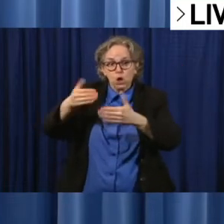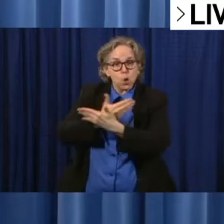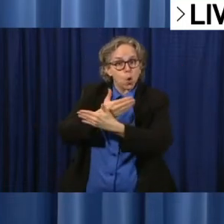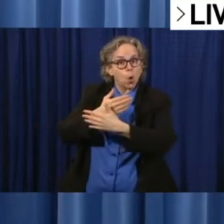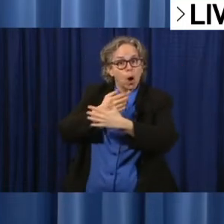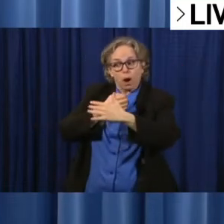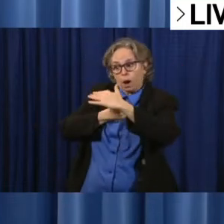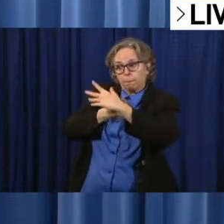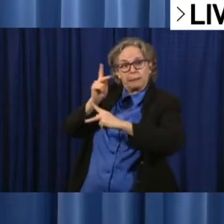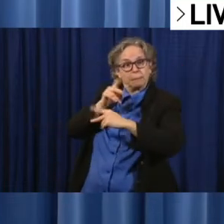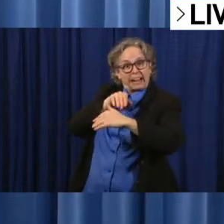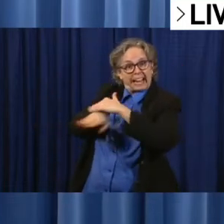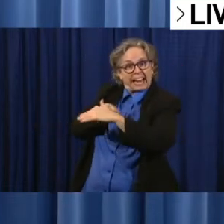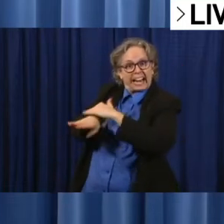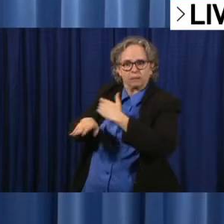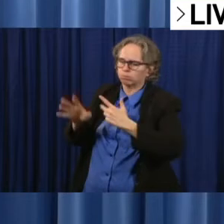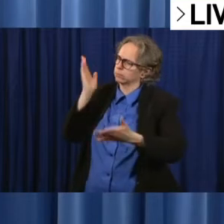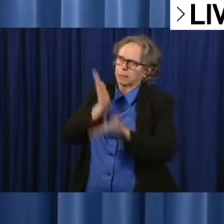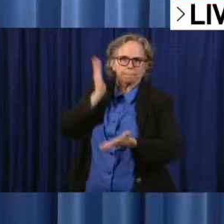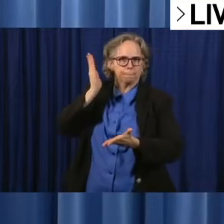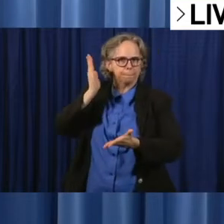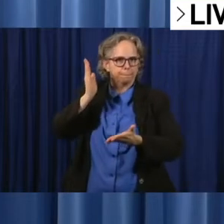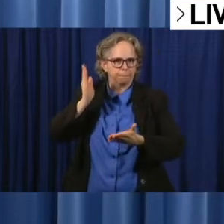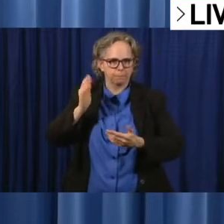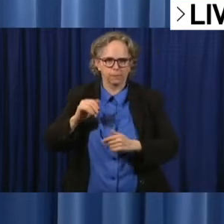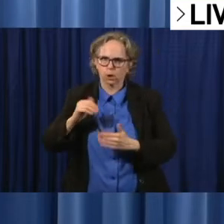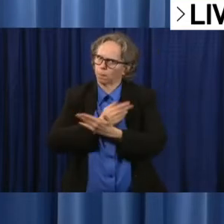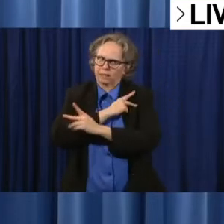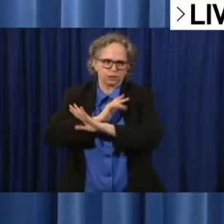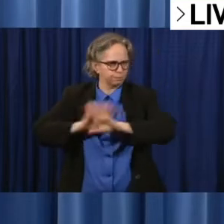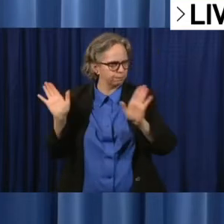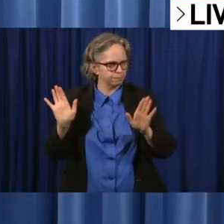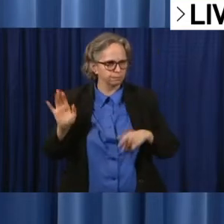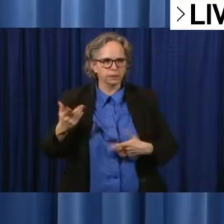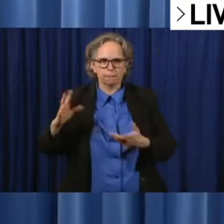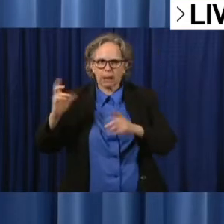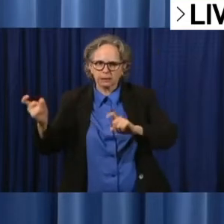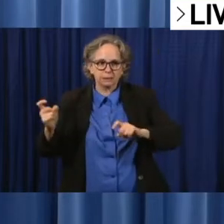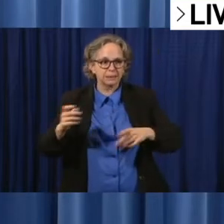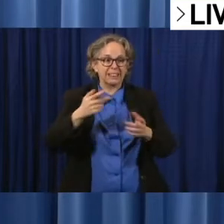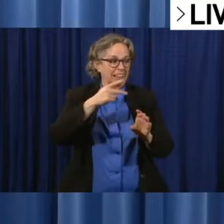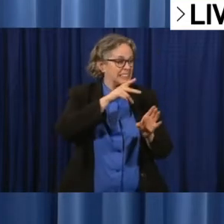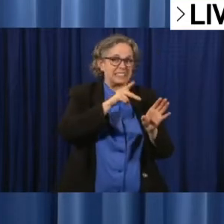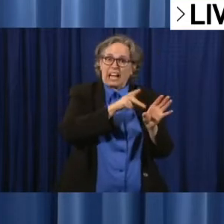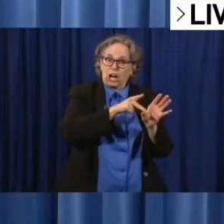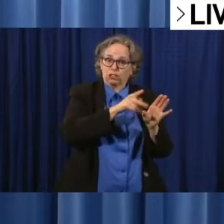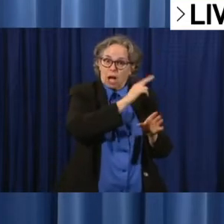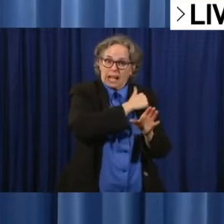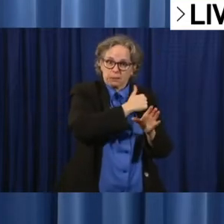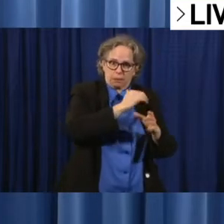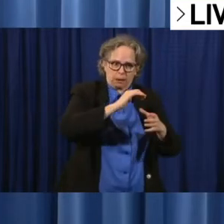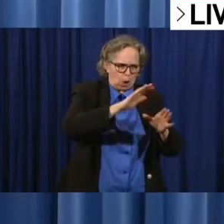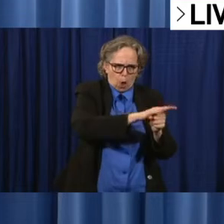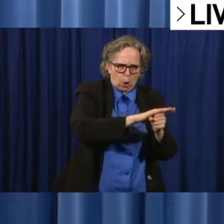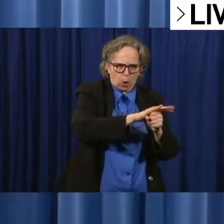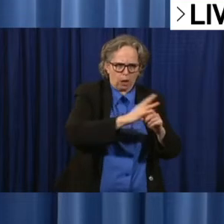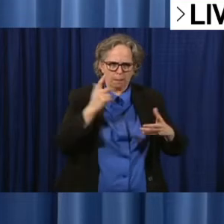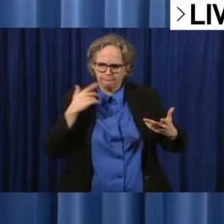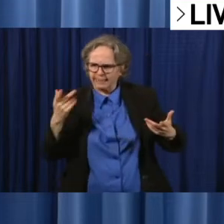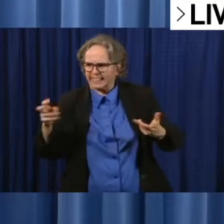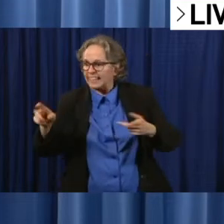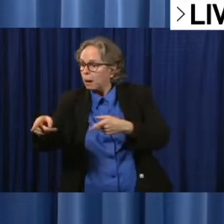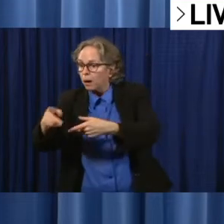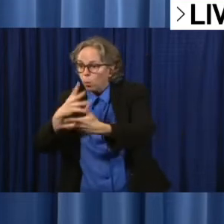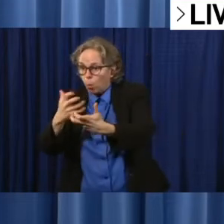impacted counties and local psychiatric hospitals in Franklin County to divert patients from there.